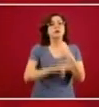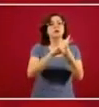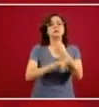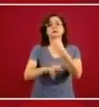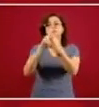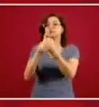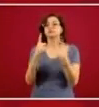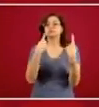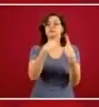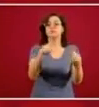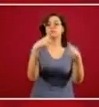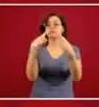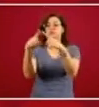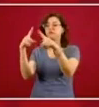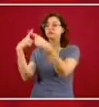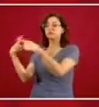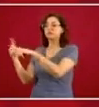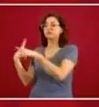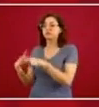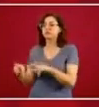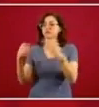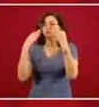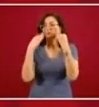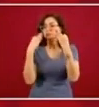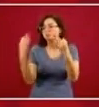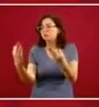proper analysis and consideration.